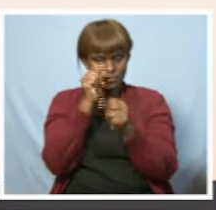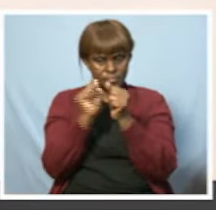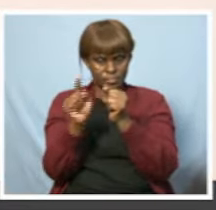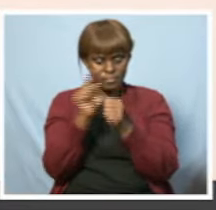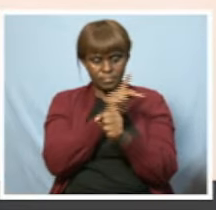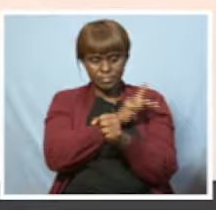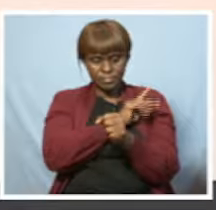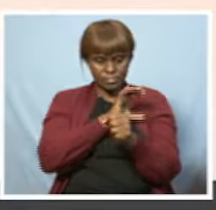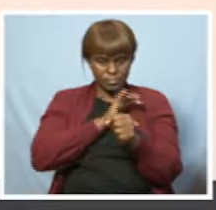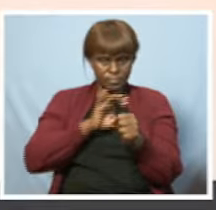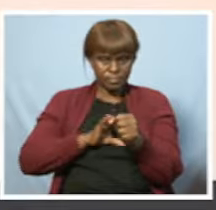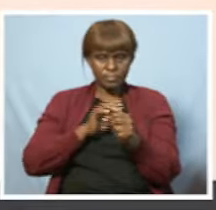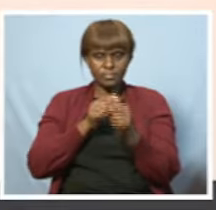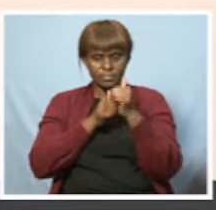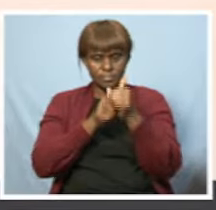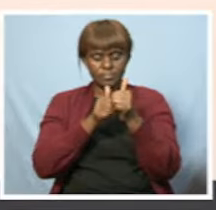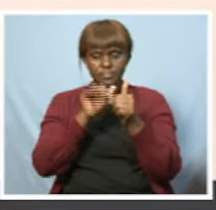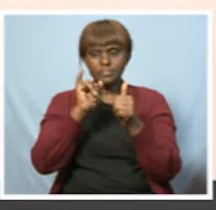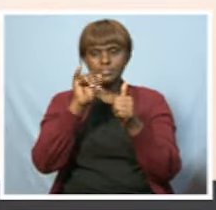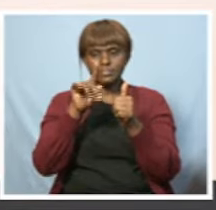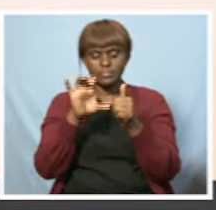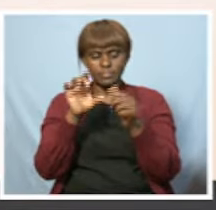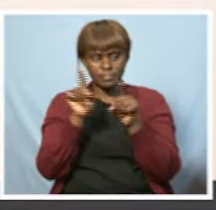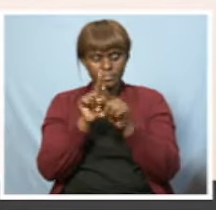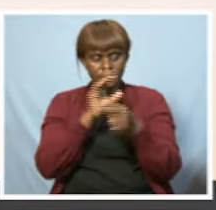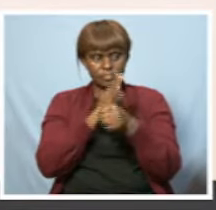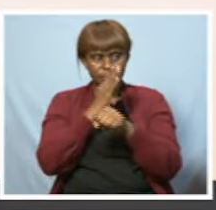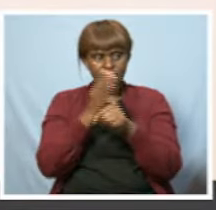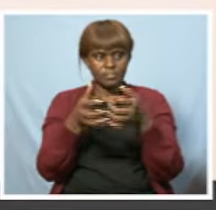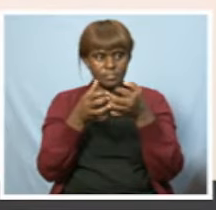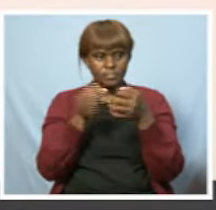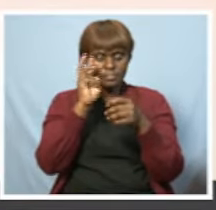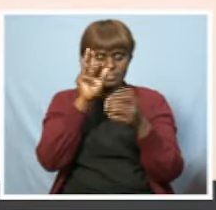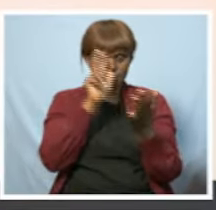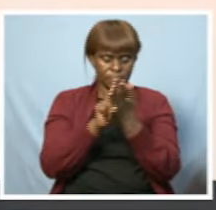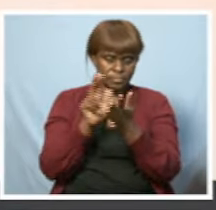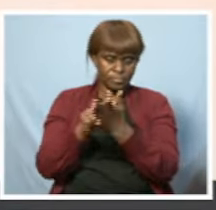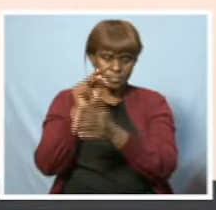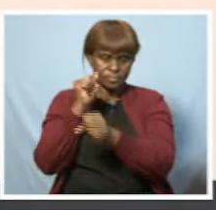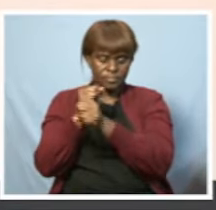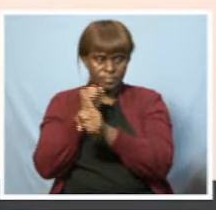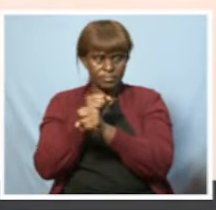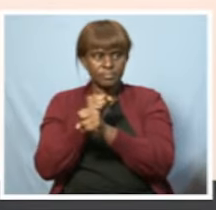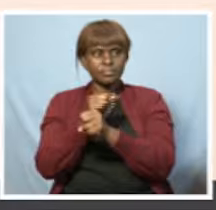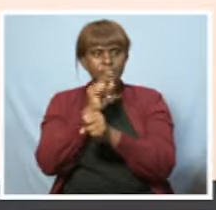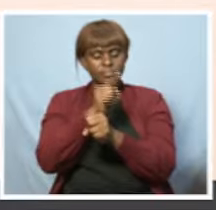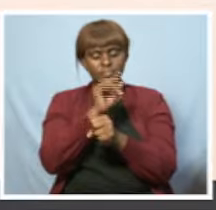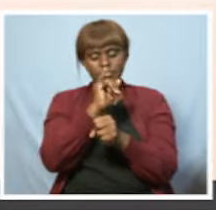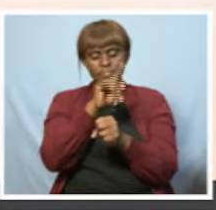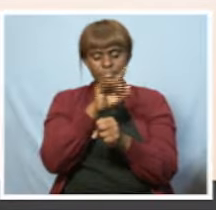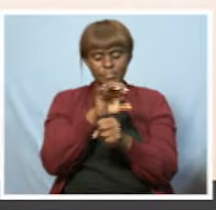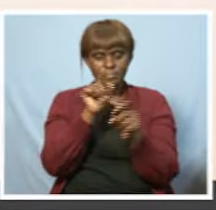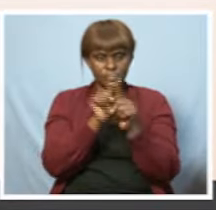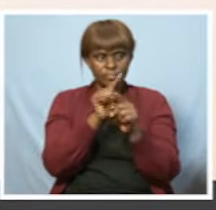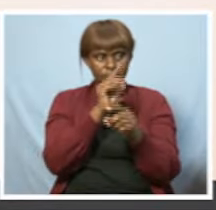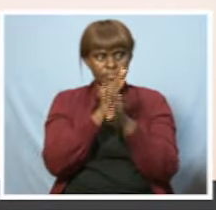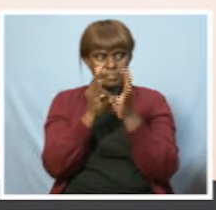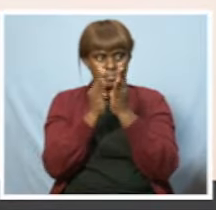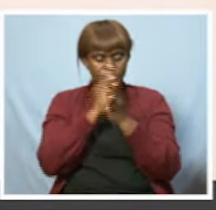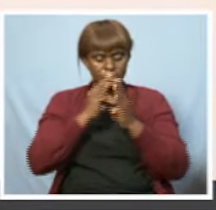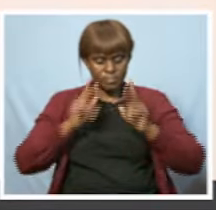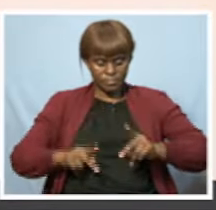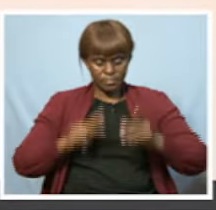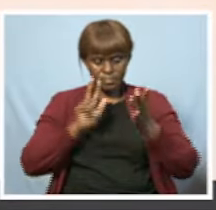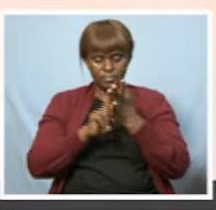contractor will be paid based on the IPCs. And then when the engineers will certify the works done based on the IPCs and the contracts that person signed